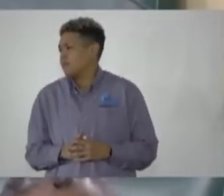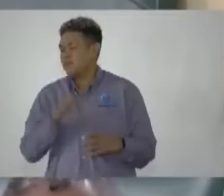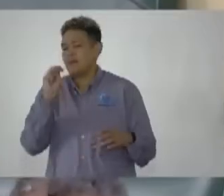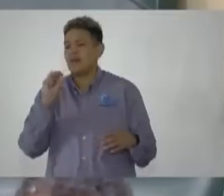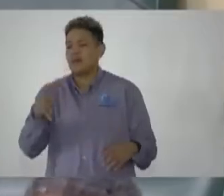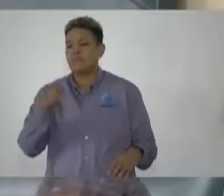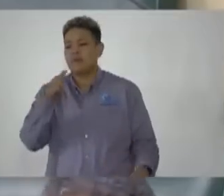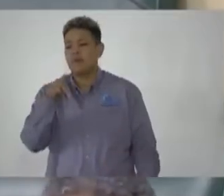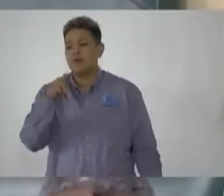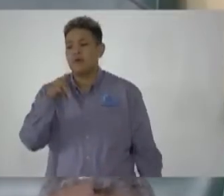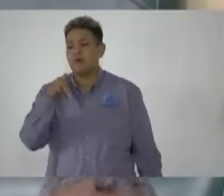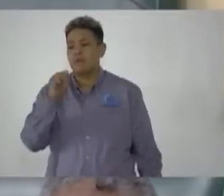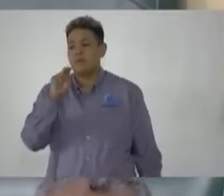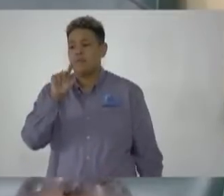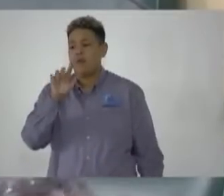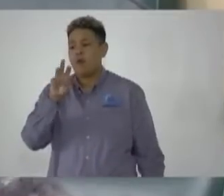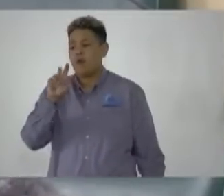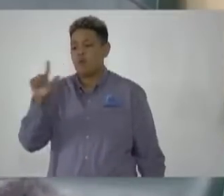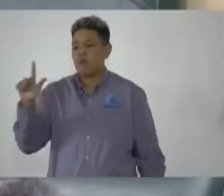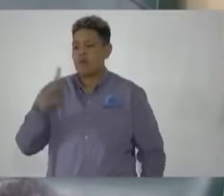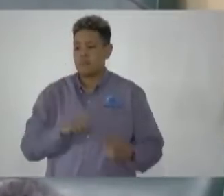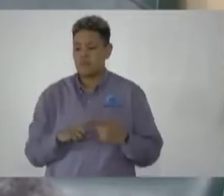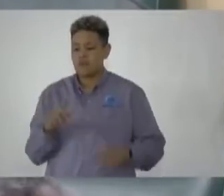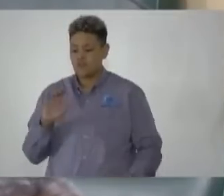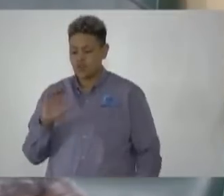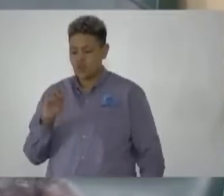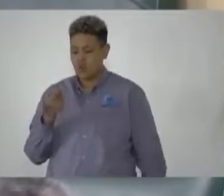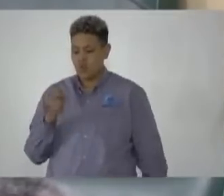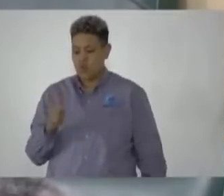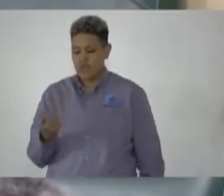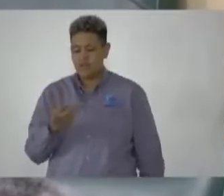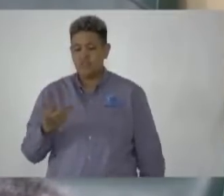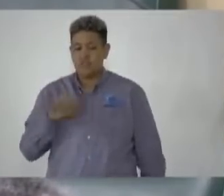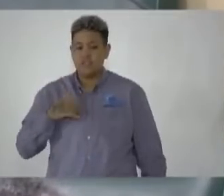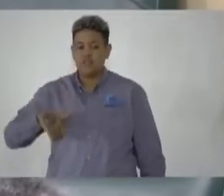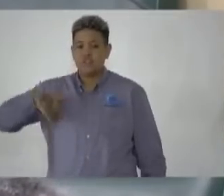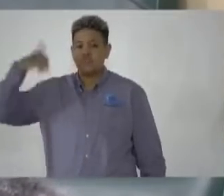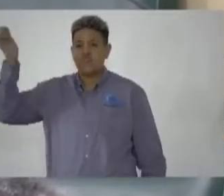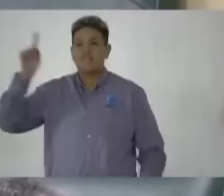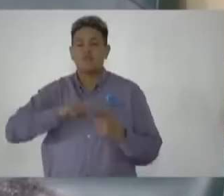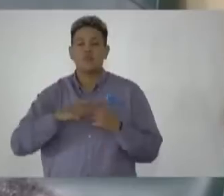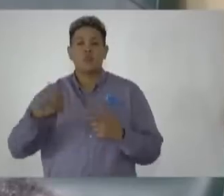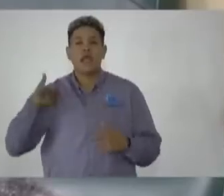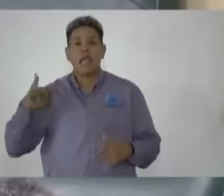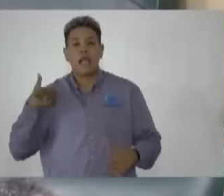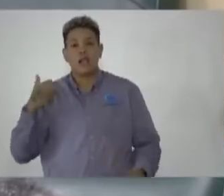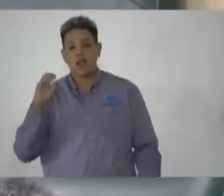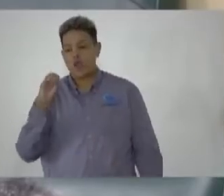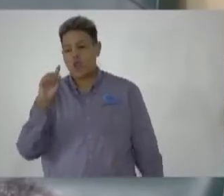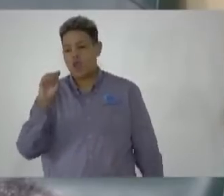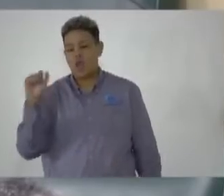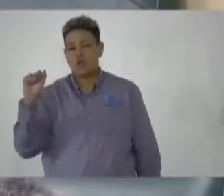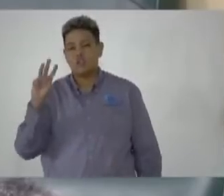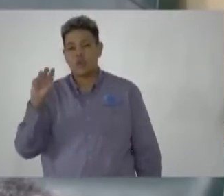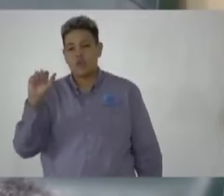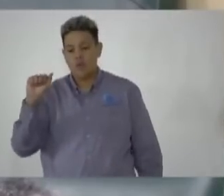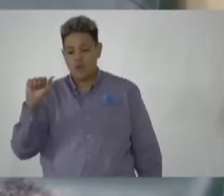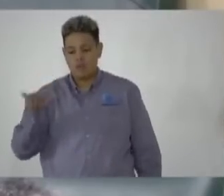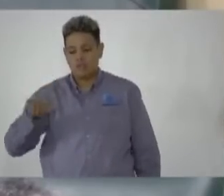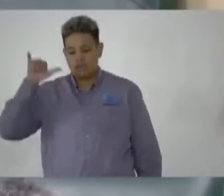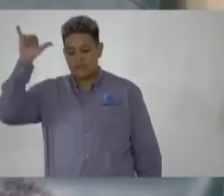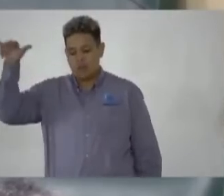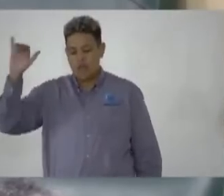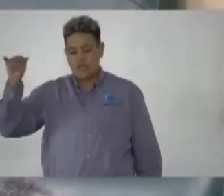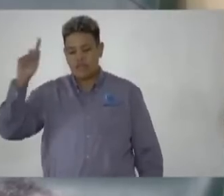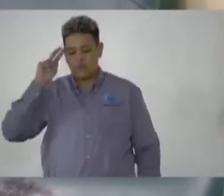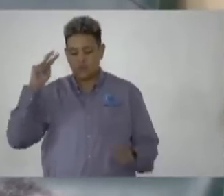MP Paul Will and I, along with Ms. Cohen, traveled to Ottawa. And that was when the